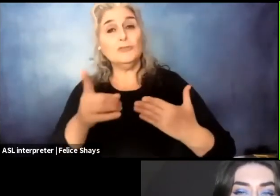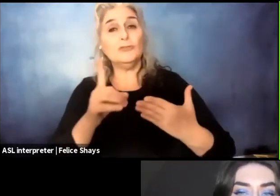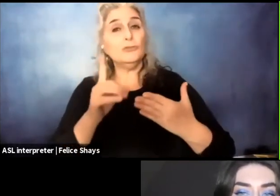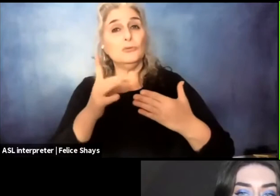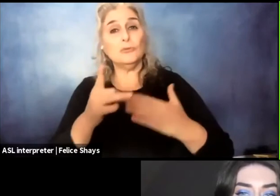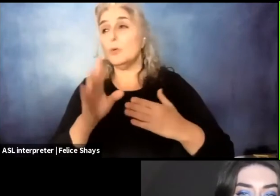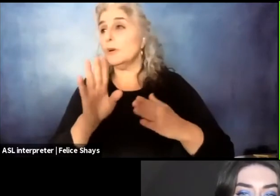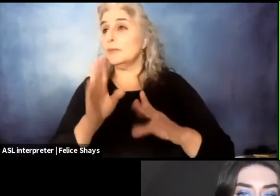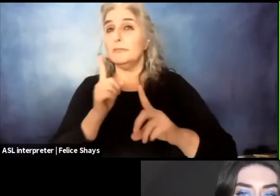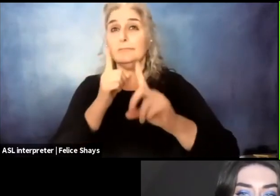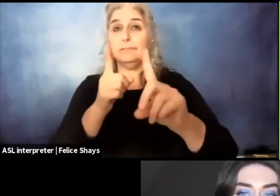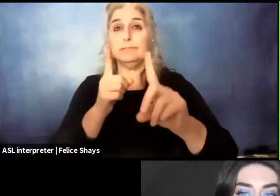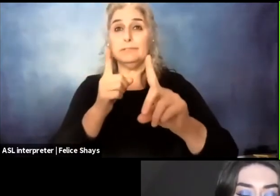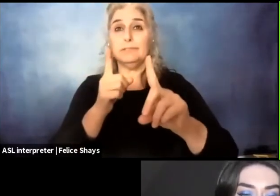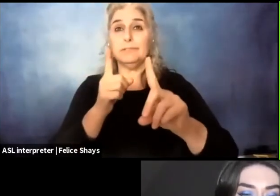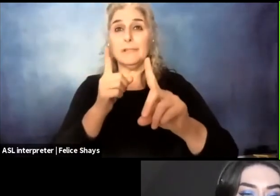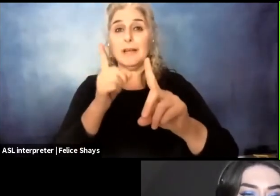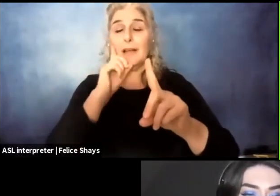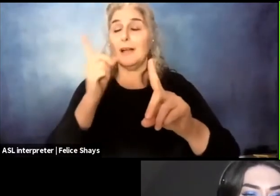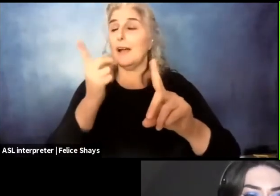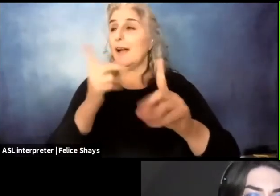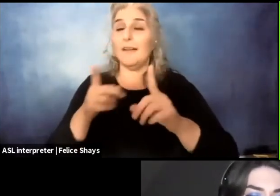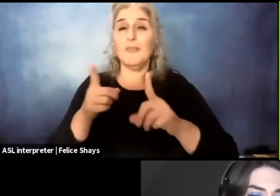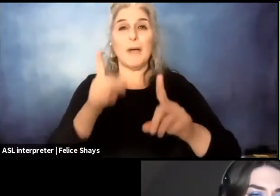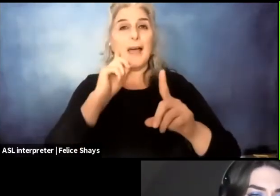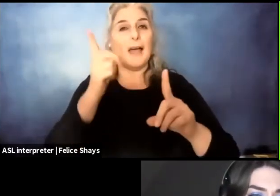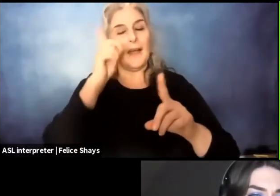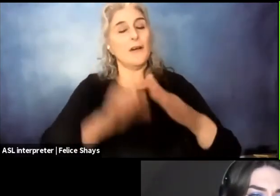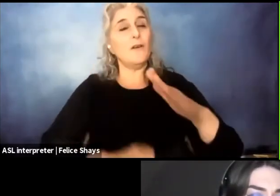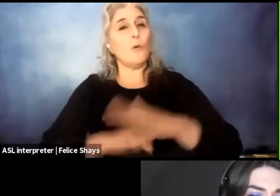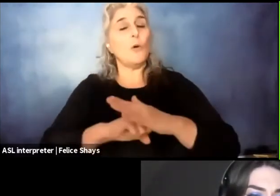path of orgasmic enlightenment."